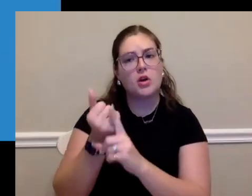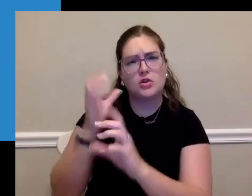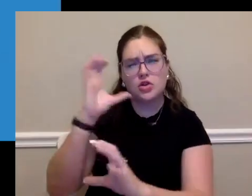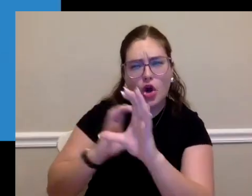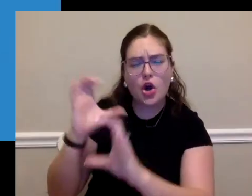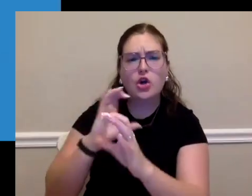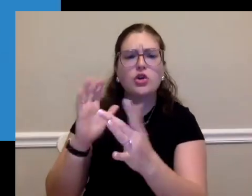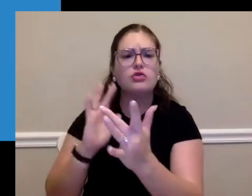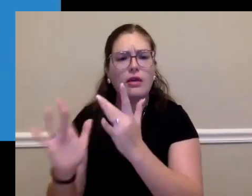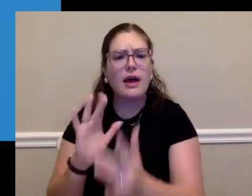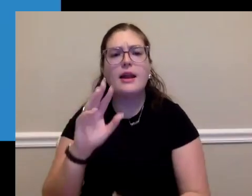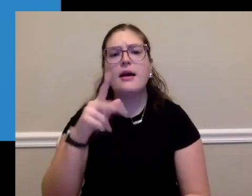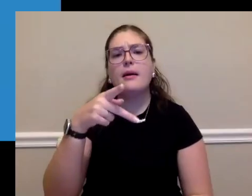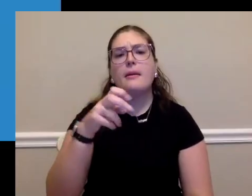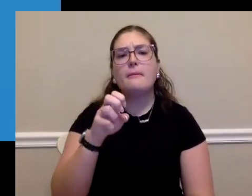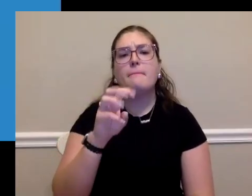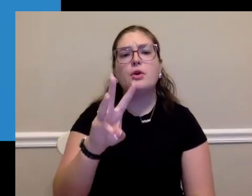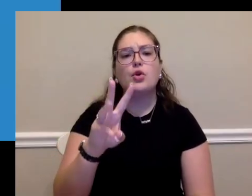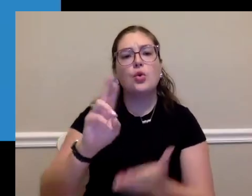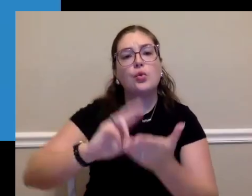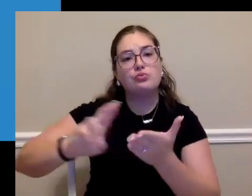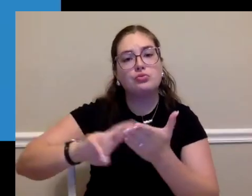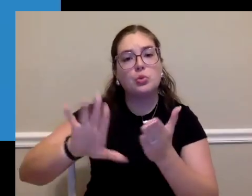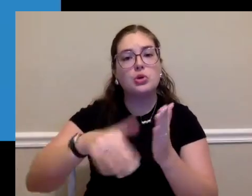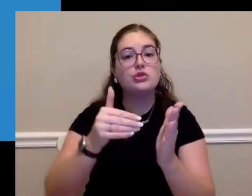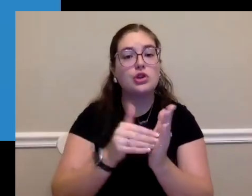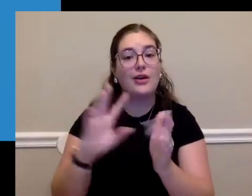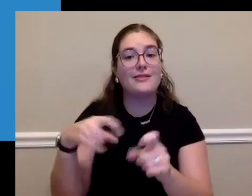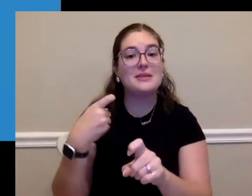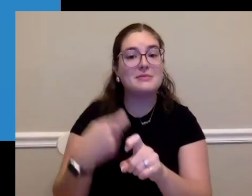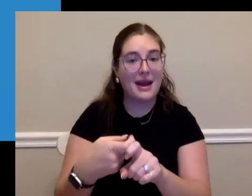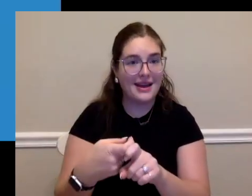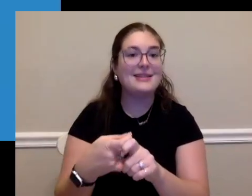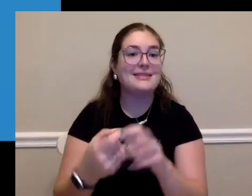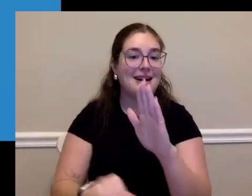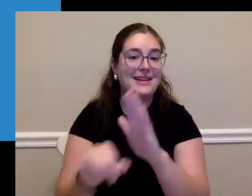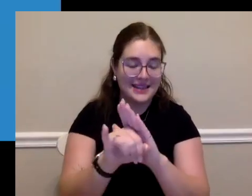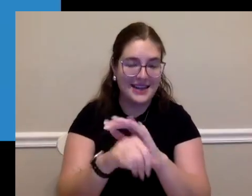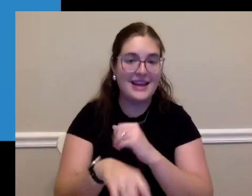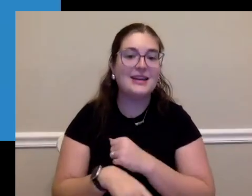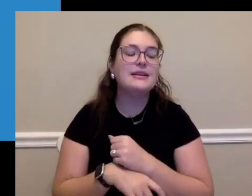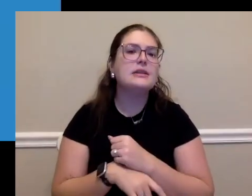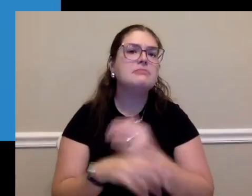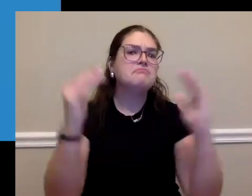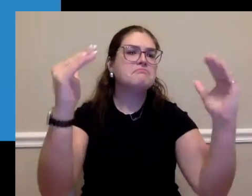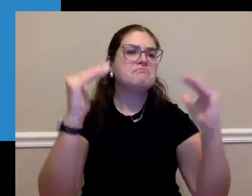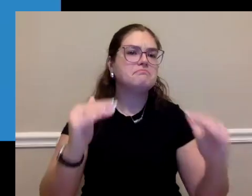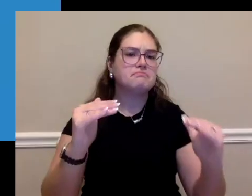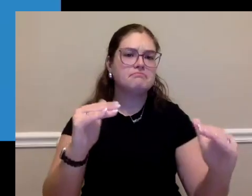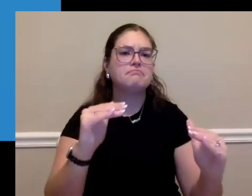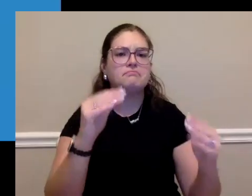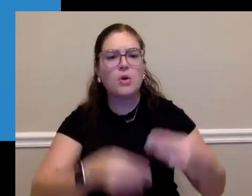Pew Research Center for Hispanic Latino Identity is a good source. And then also just looking up attitudes towards